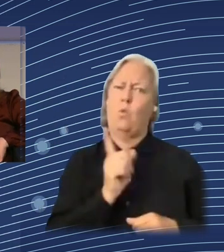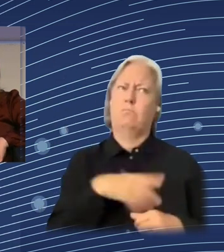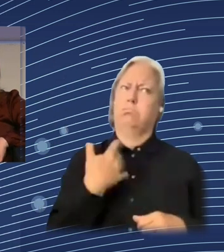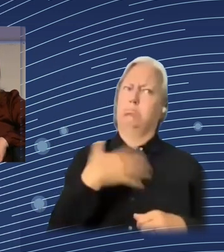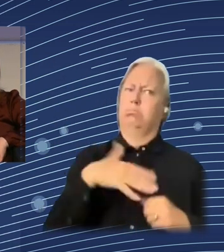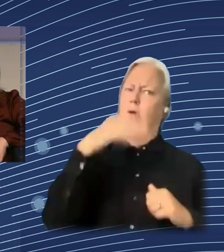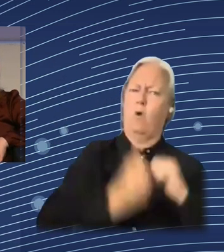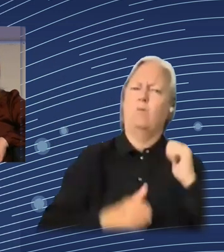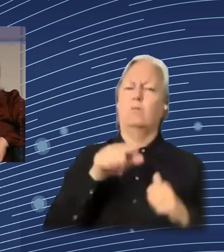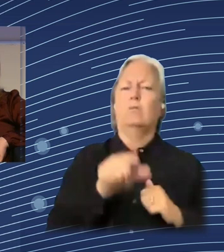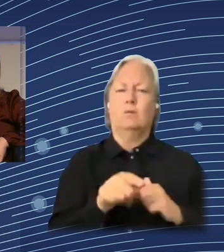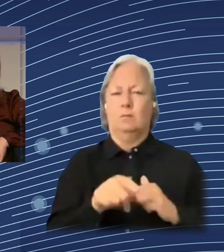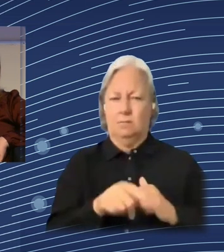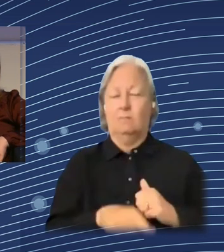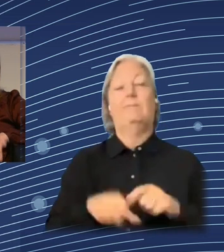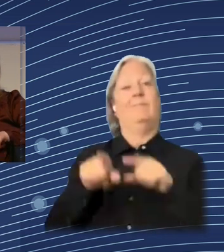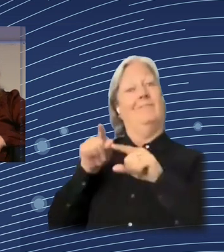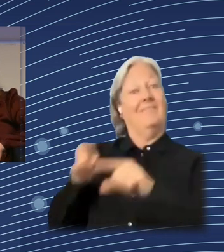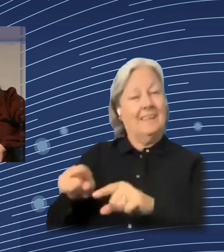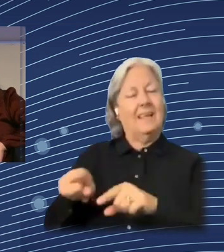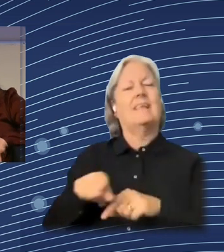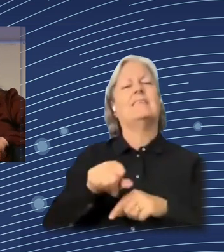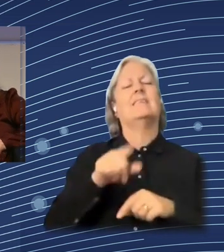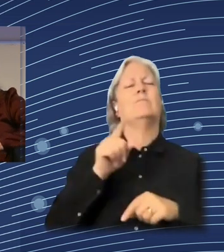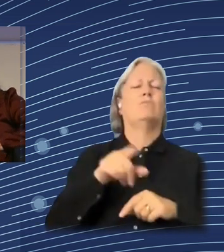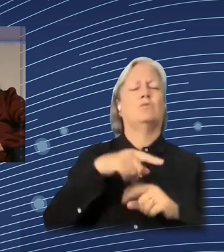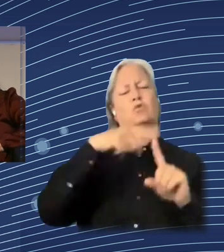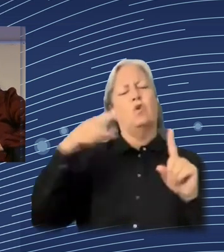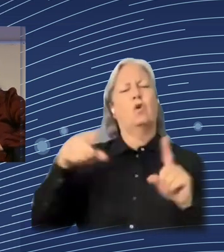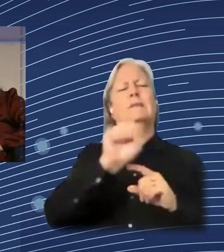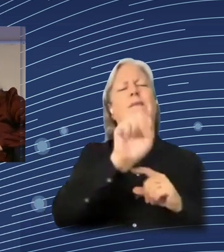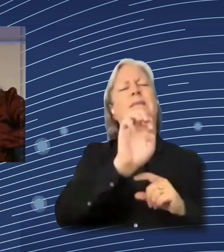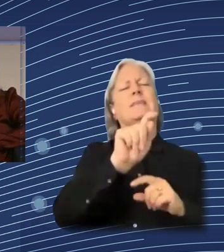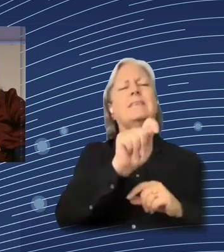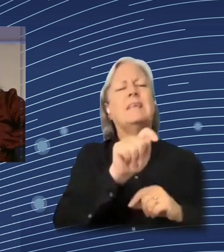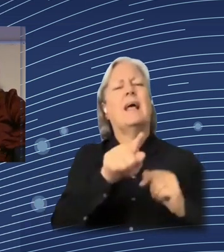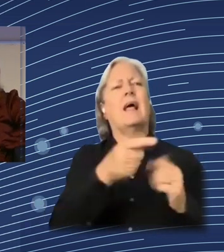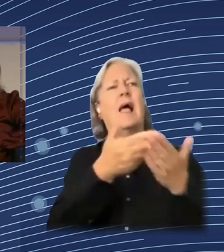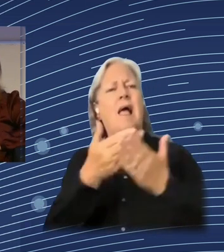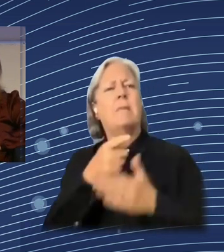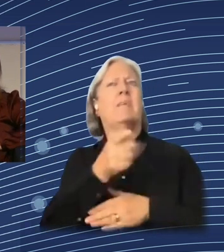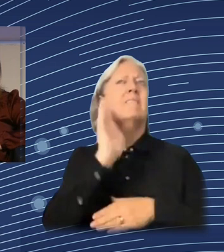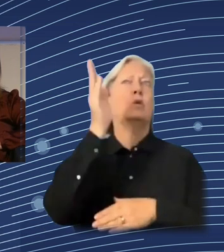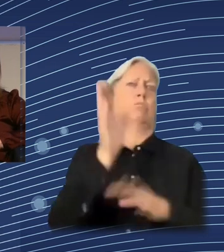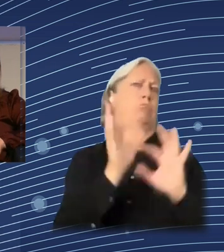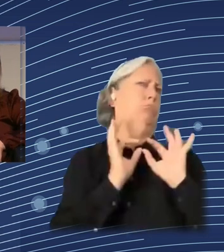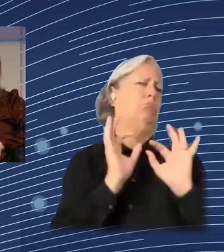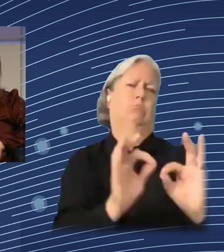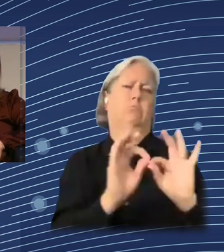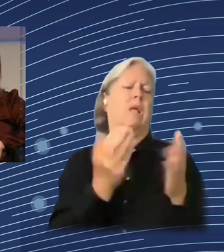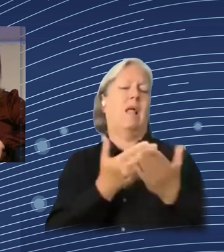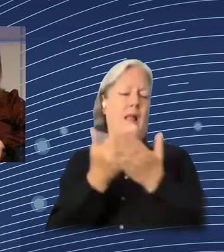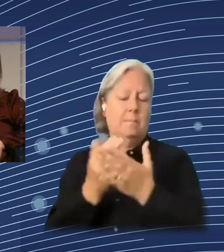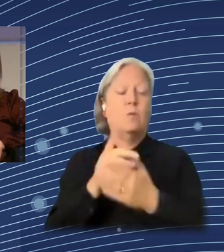really awesome way of innovating in the future. So that's from there. But we can go to the next slide, and a